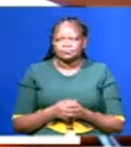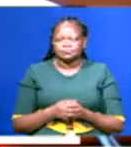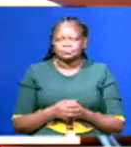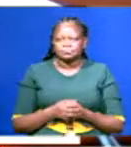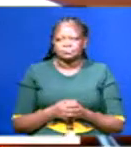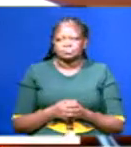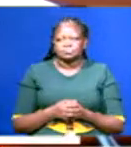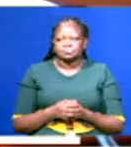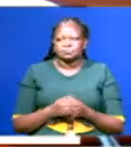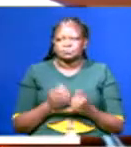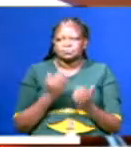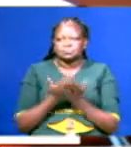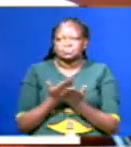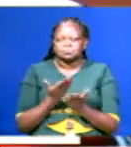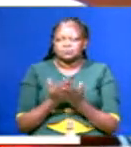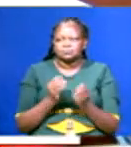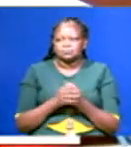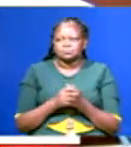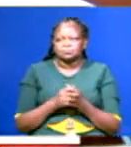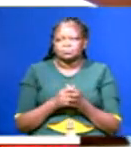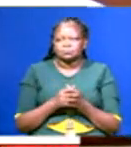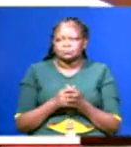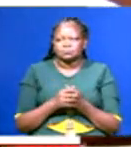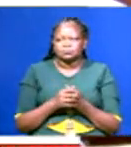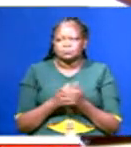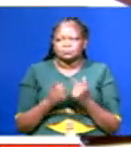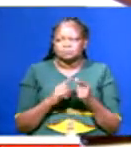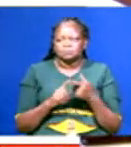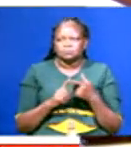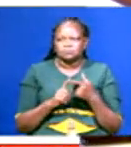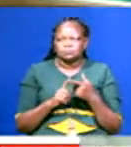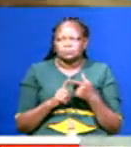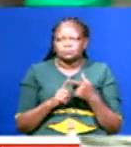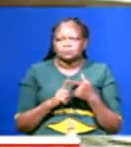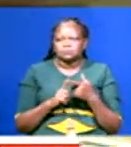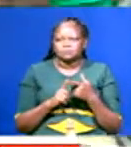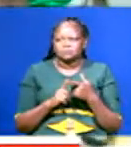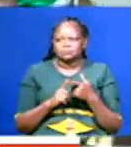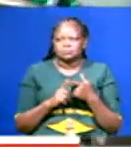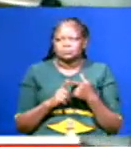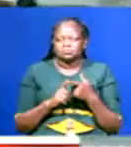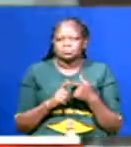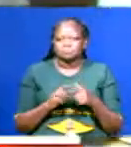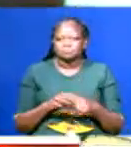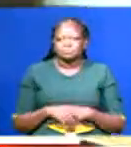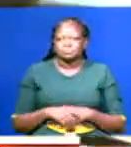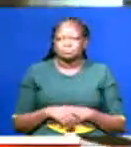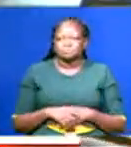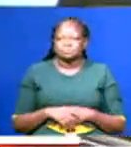applications, mostly at the behest of the petitioner.